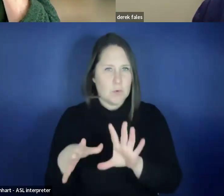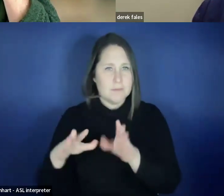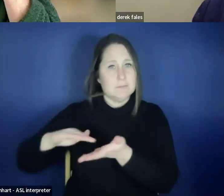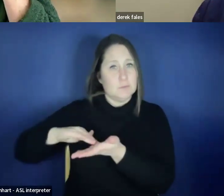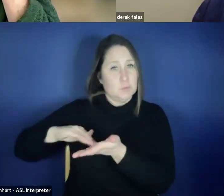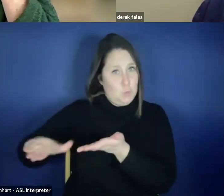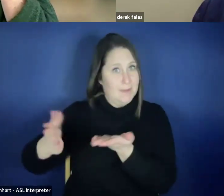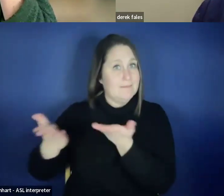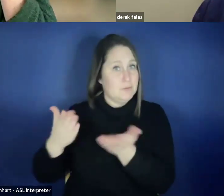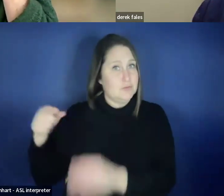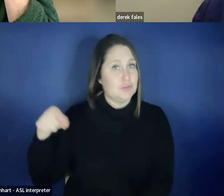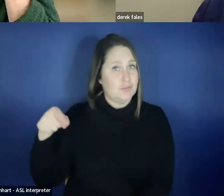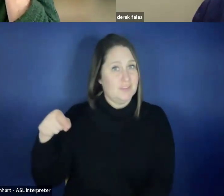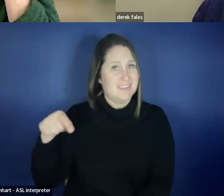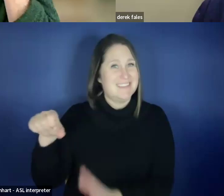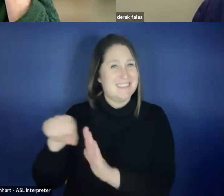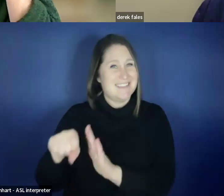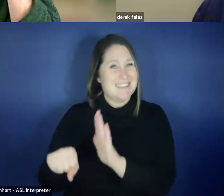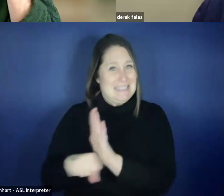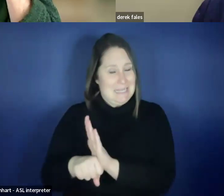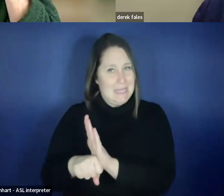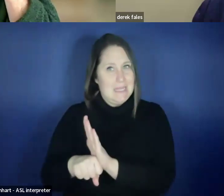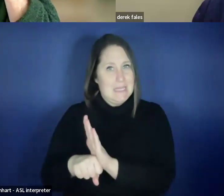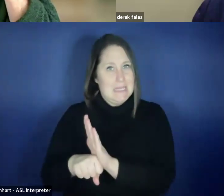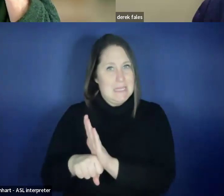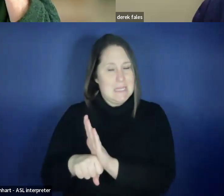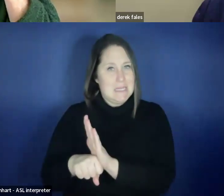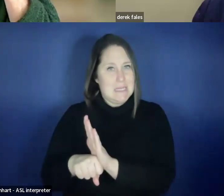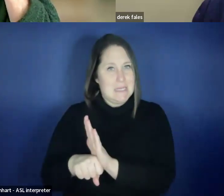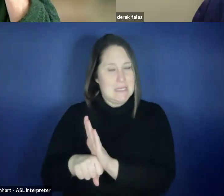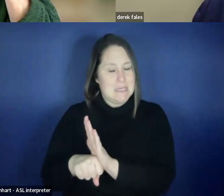that is where the state's going to be seeking a